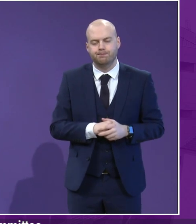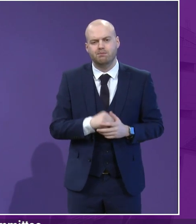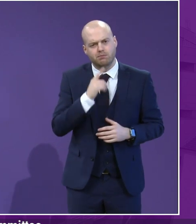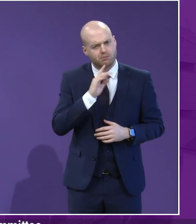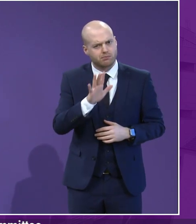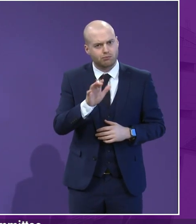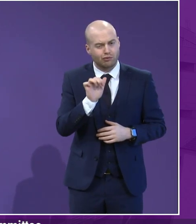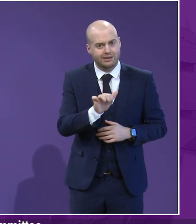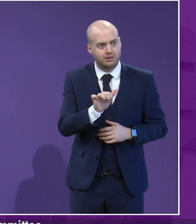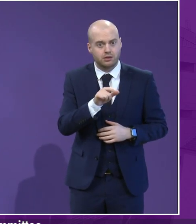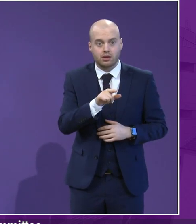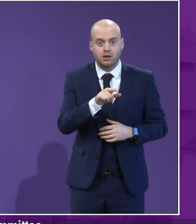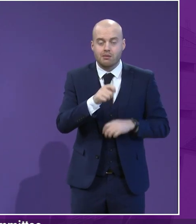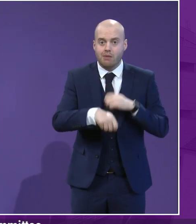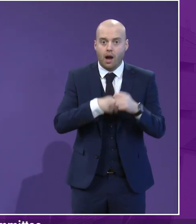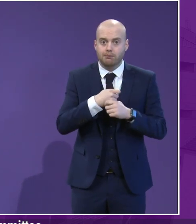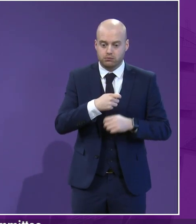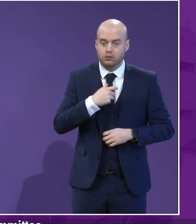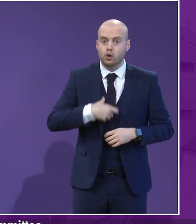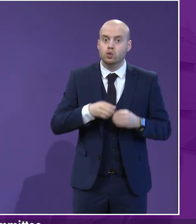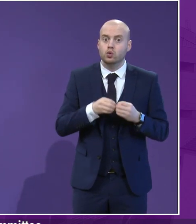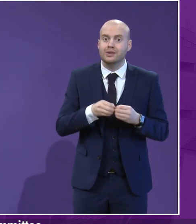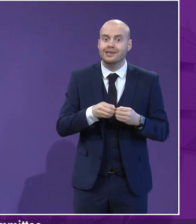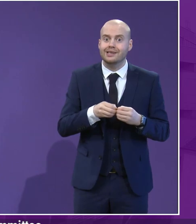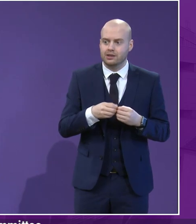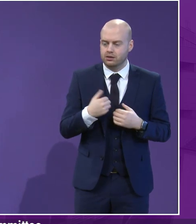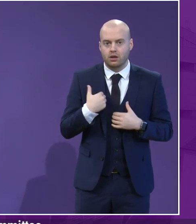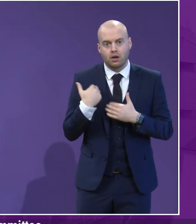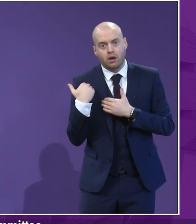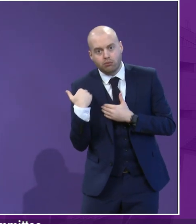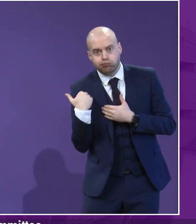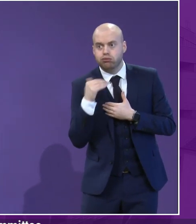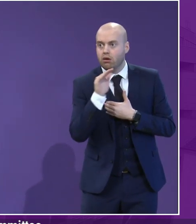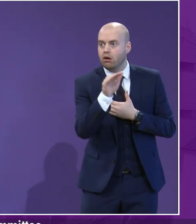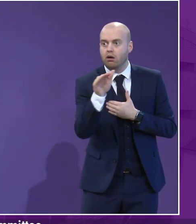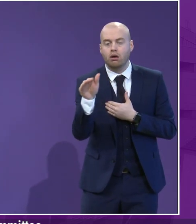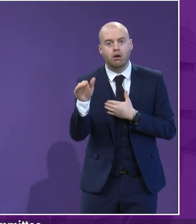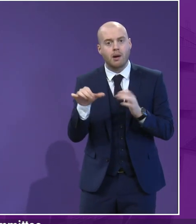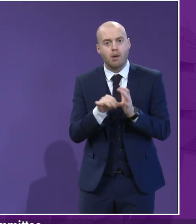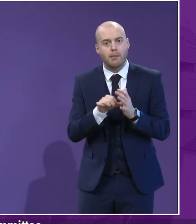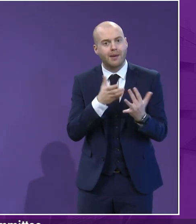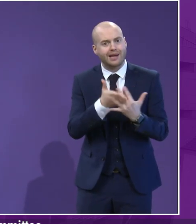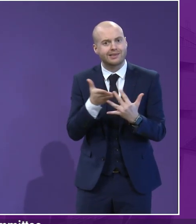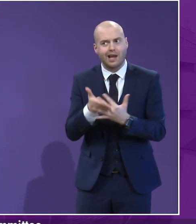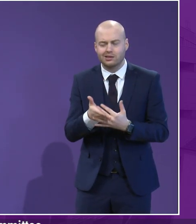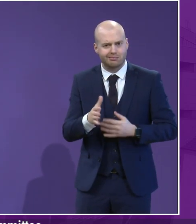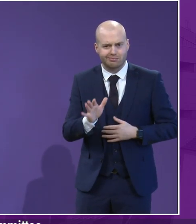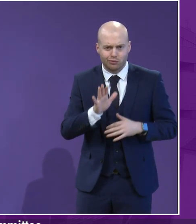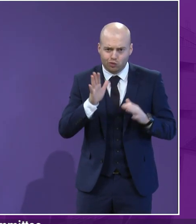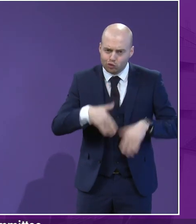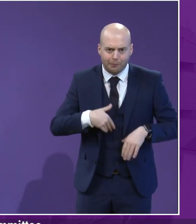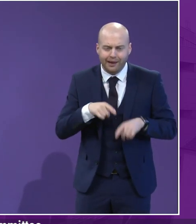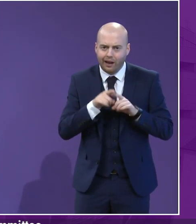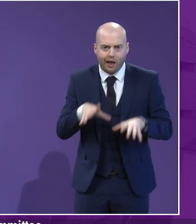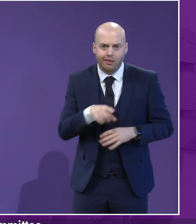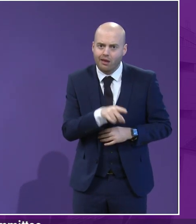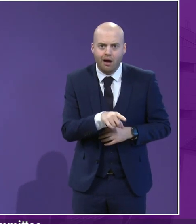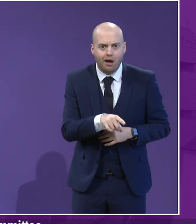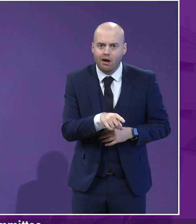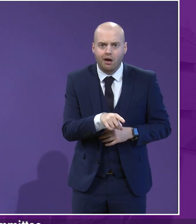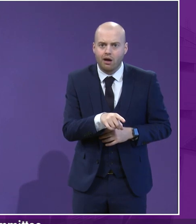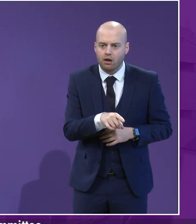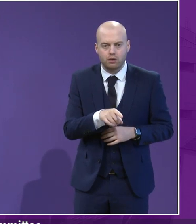to when a problem goes wrong rather than thinking about what can be done in advance. Yeah, Lauren. Just to add to that, I think sometimes, as you